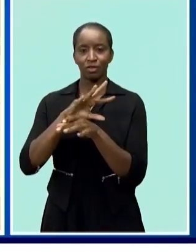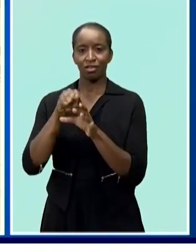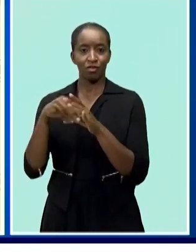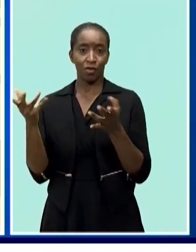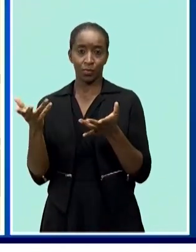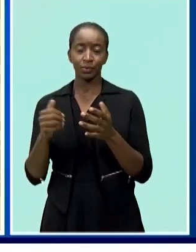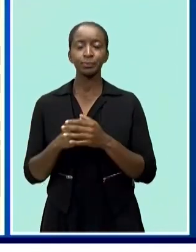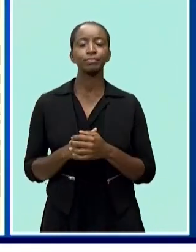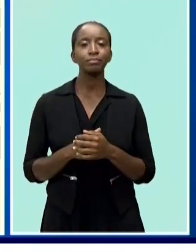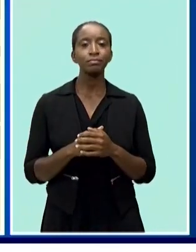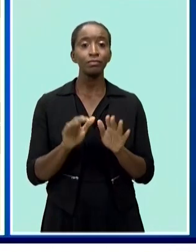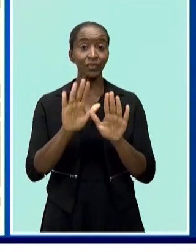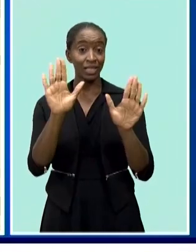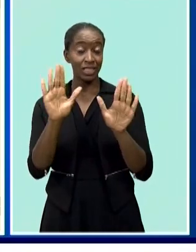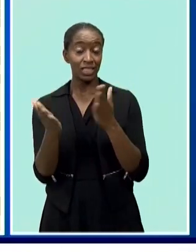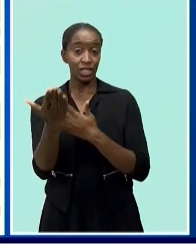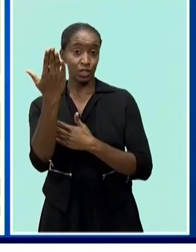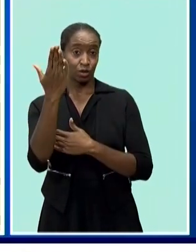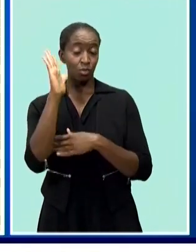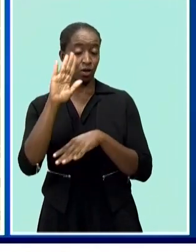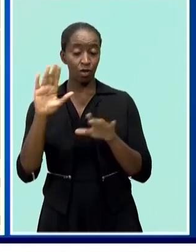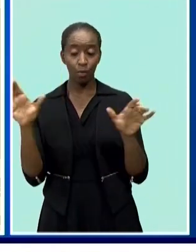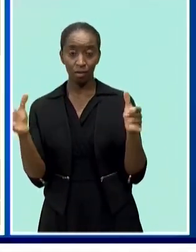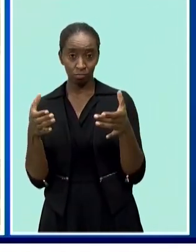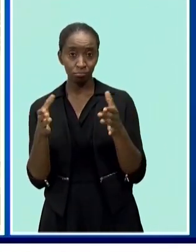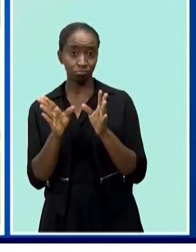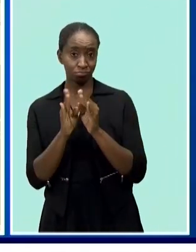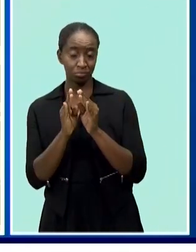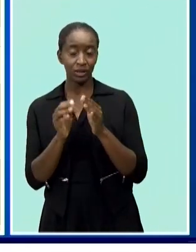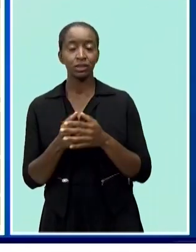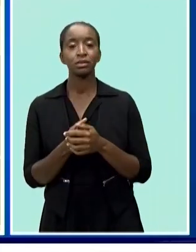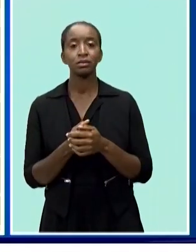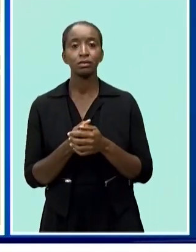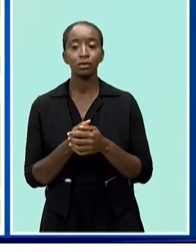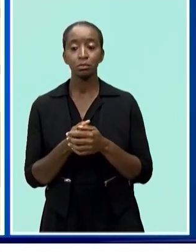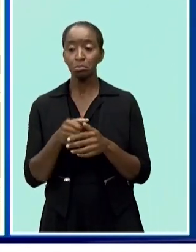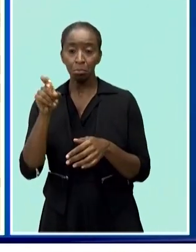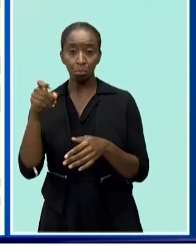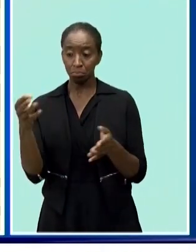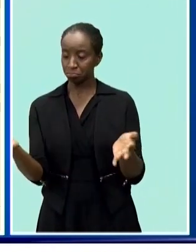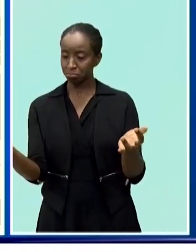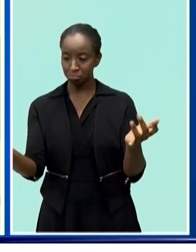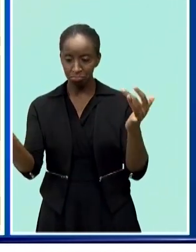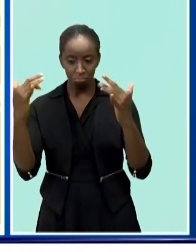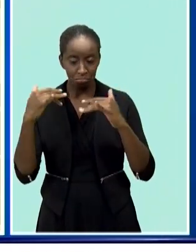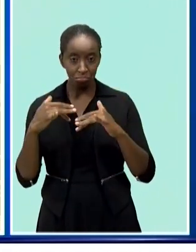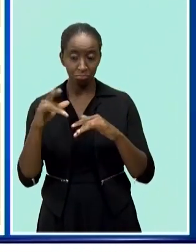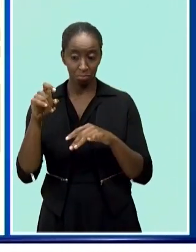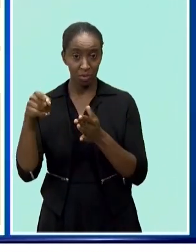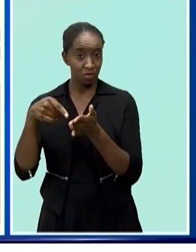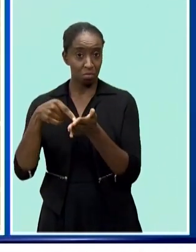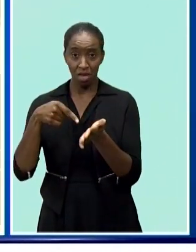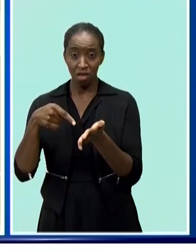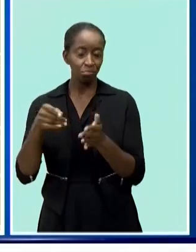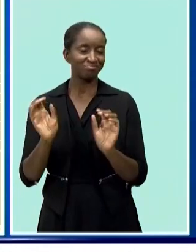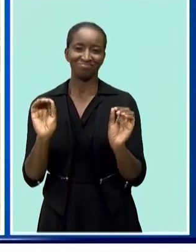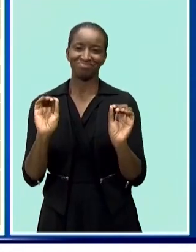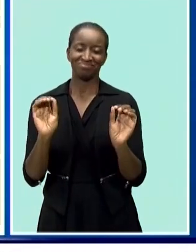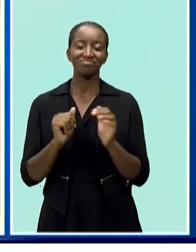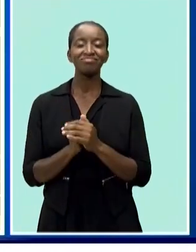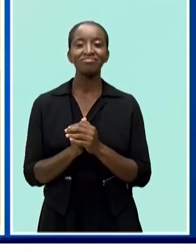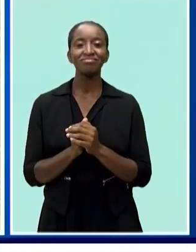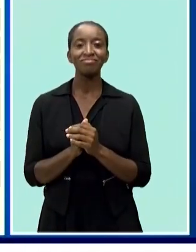hosting Sunday morning a free exercise for anyone who would like to come